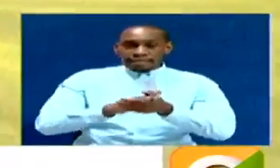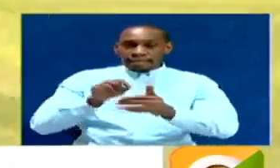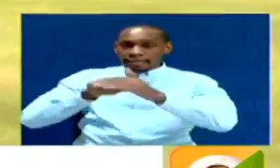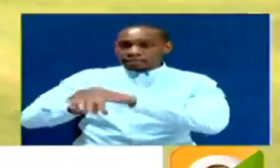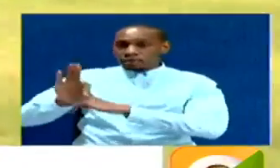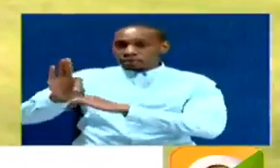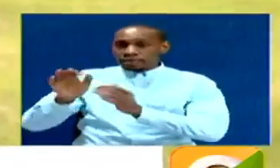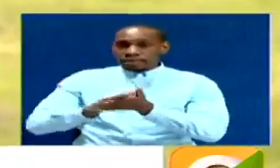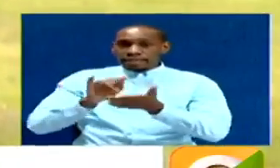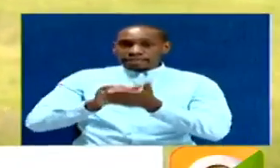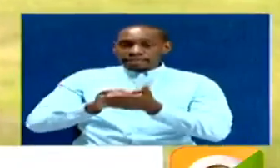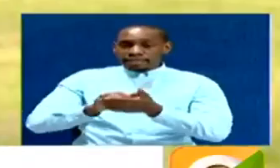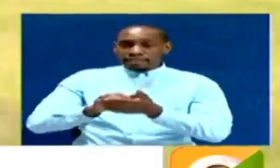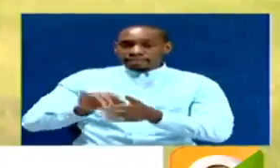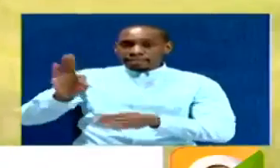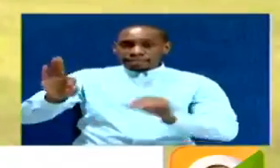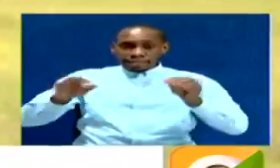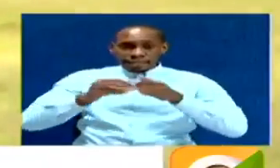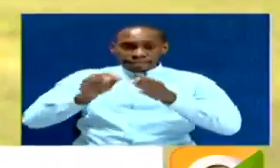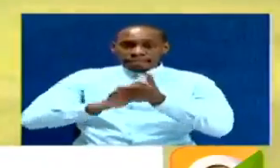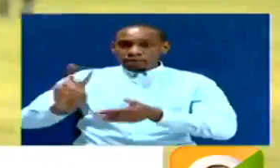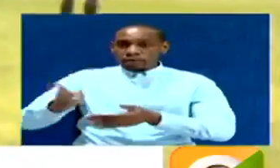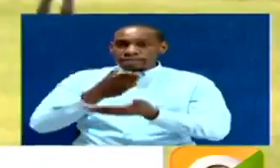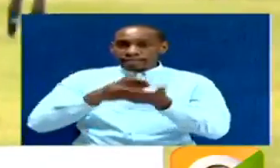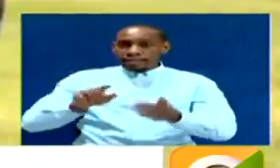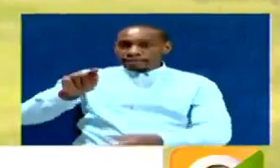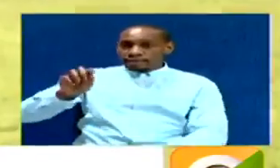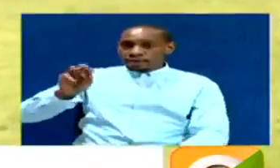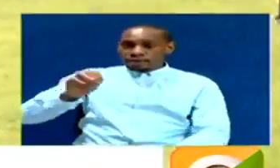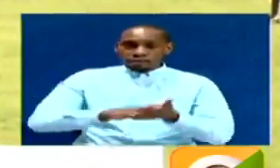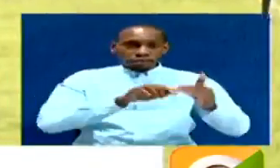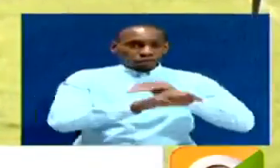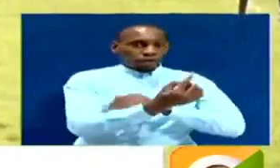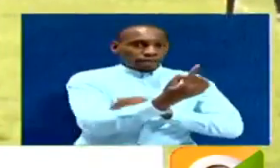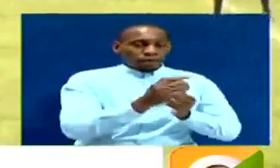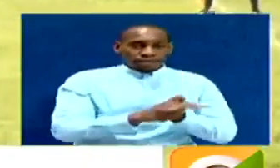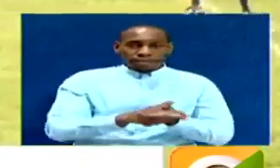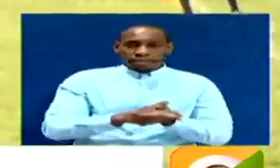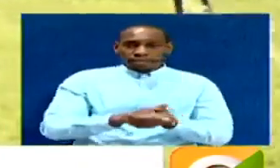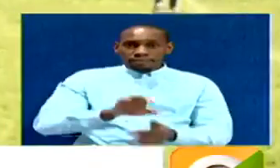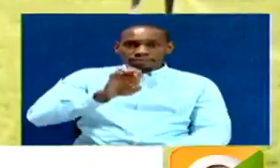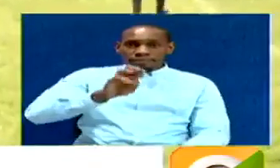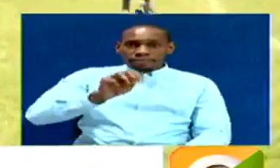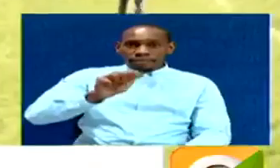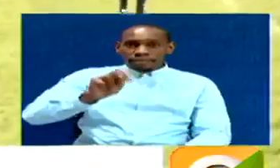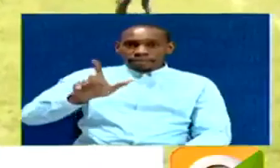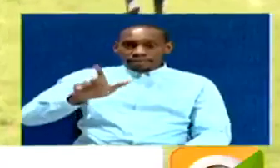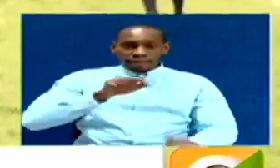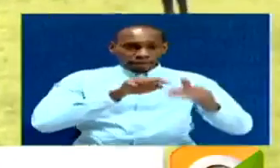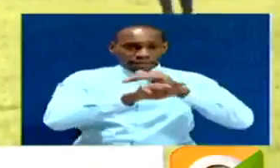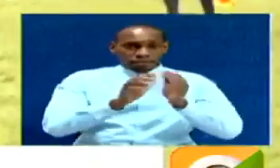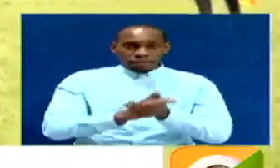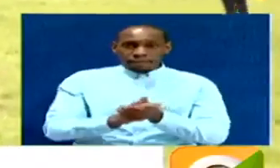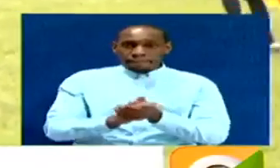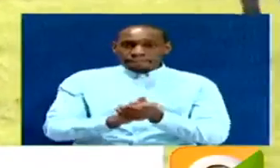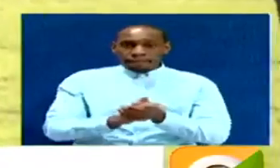made it 3 for a comfortable 3-0 cushion. In the second half, Twomco pulled one back when Emmanuel Wabwire's shot found its target.